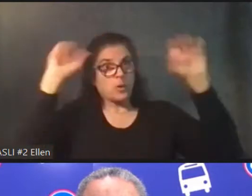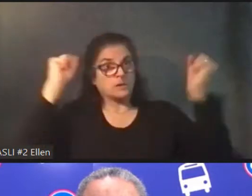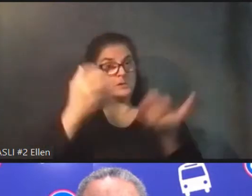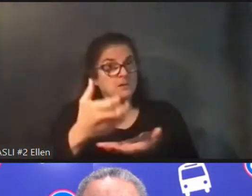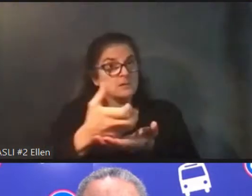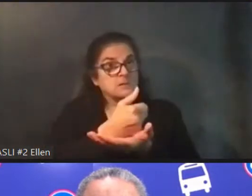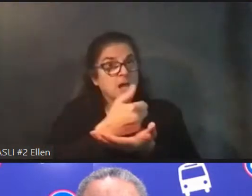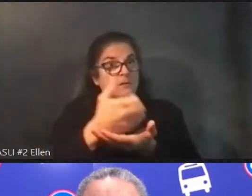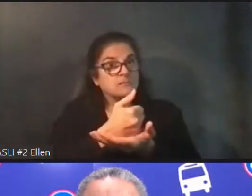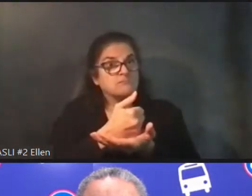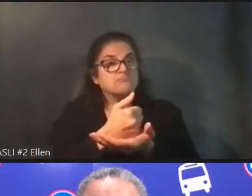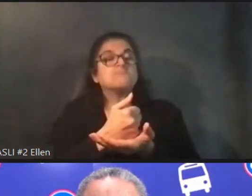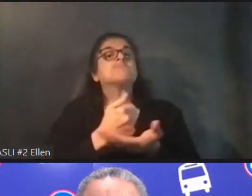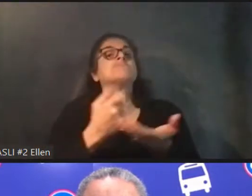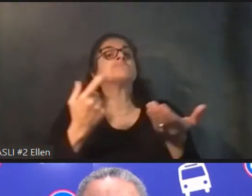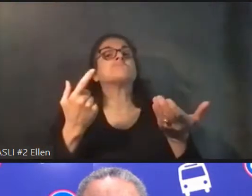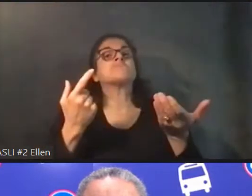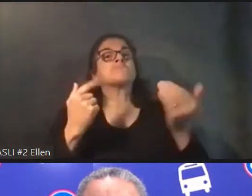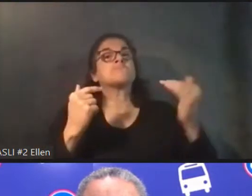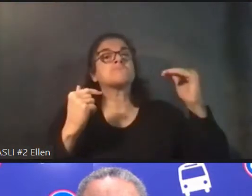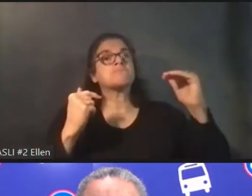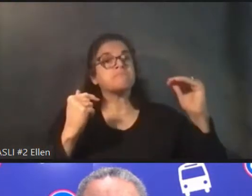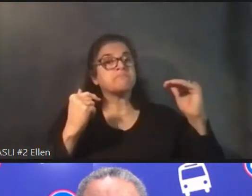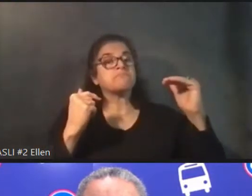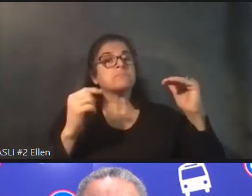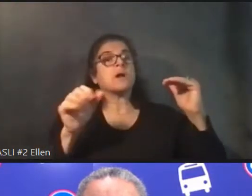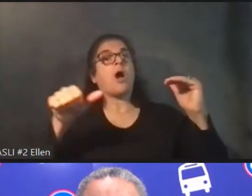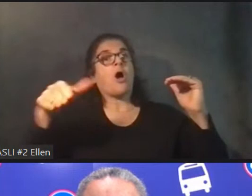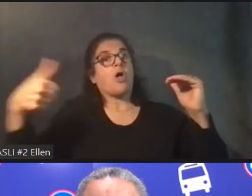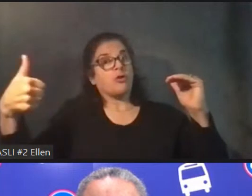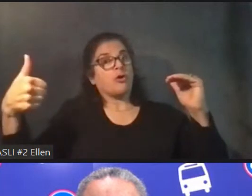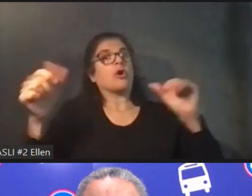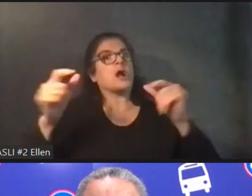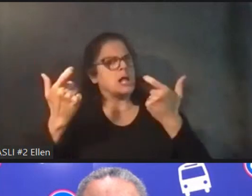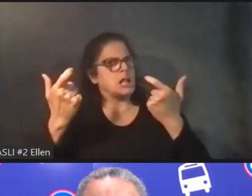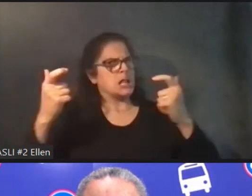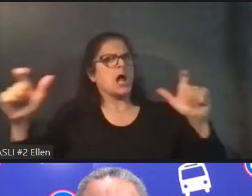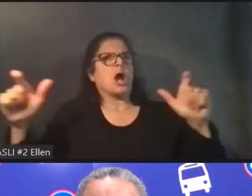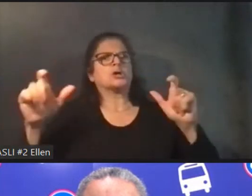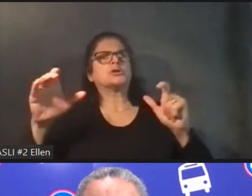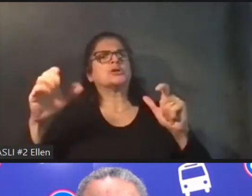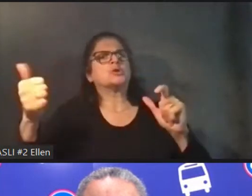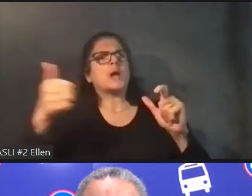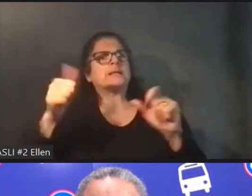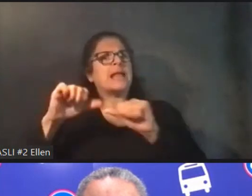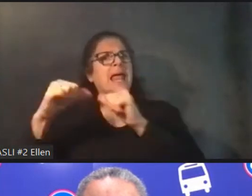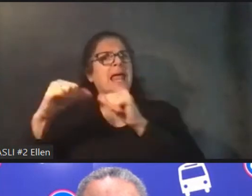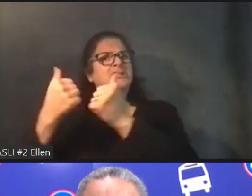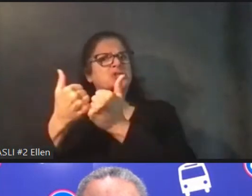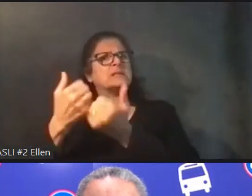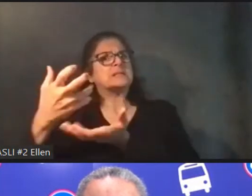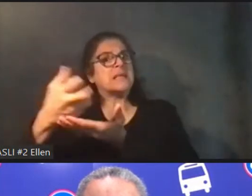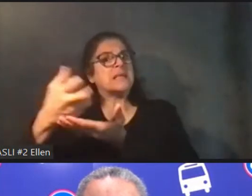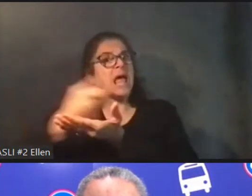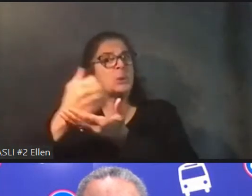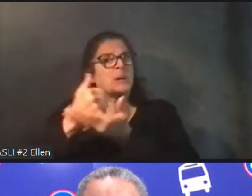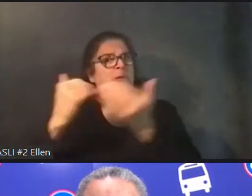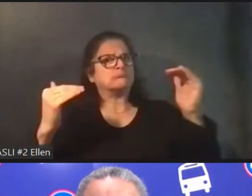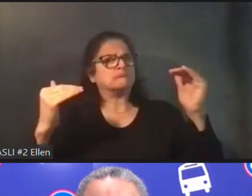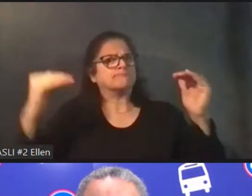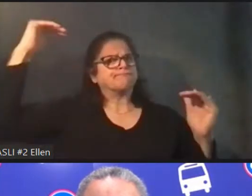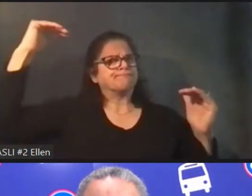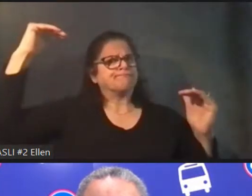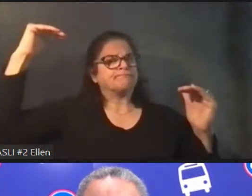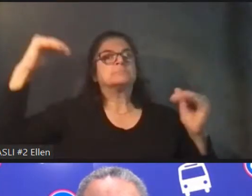other large transit agencies. Even here in Chicago, in the Chicago area, the CTA